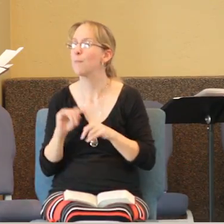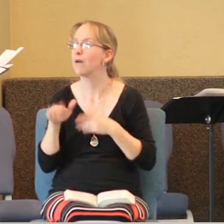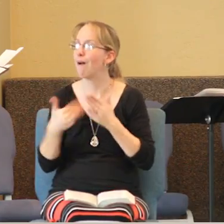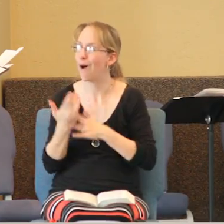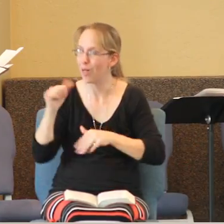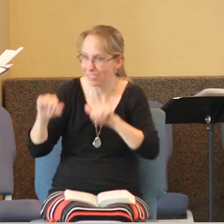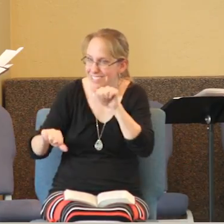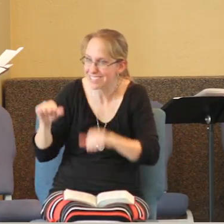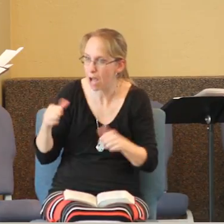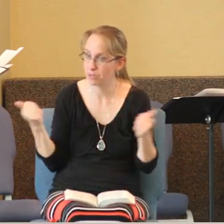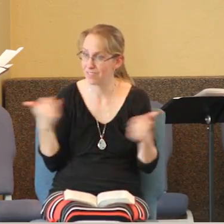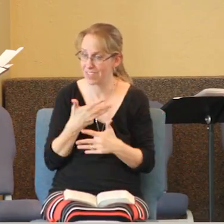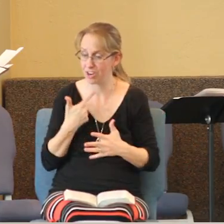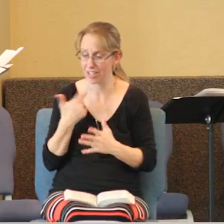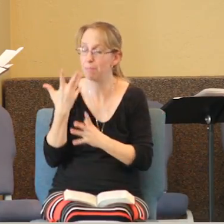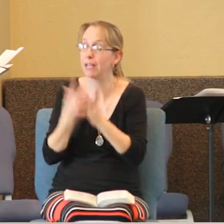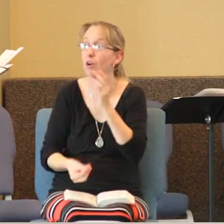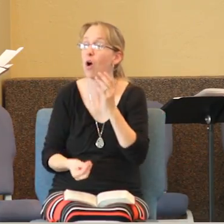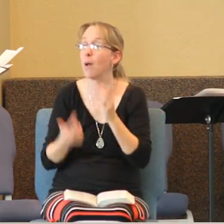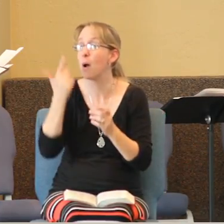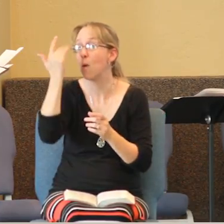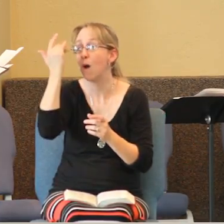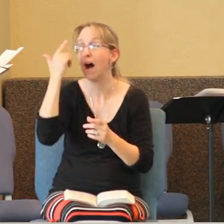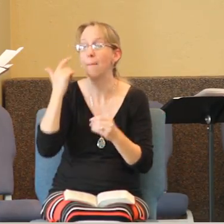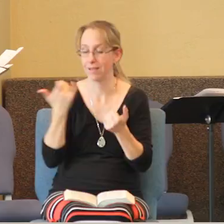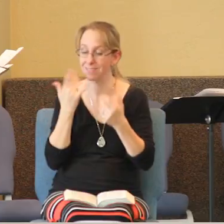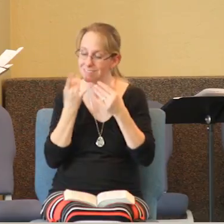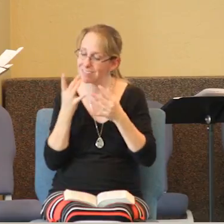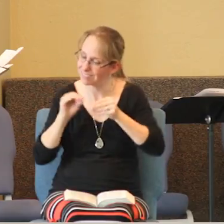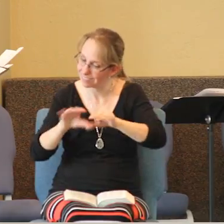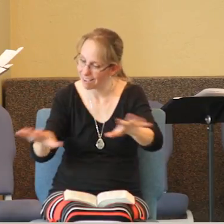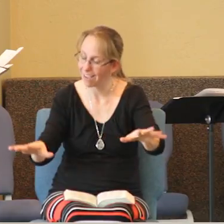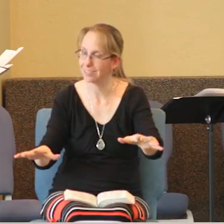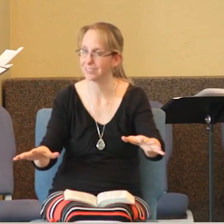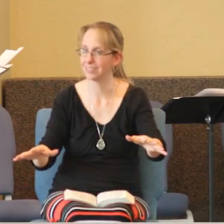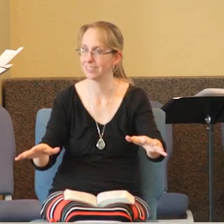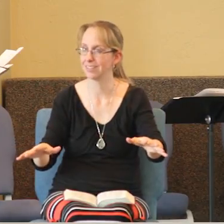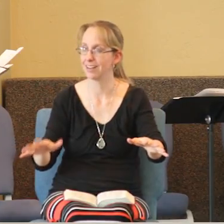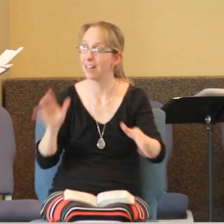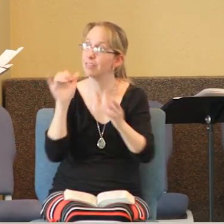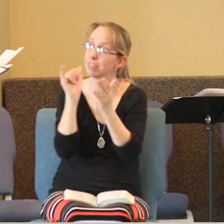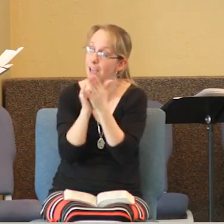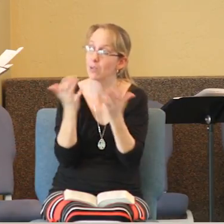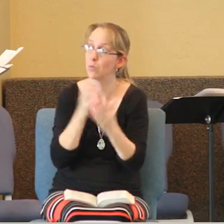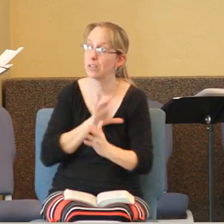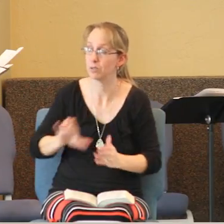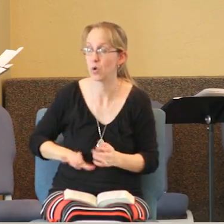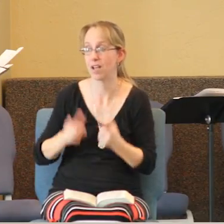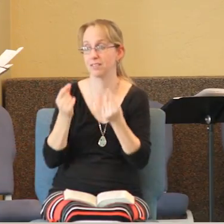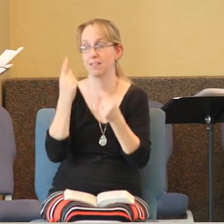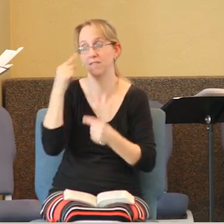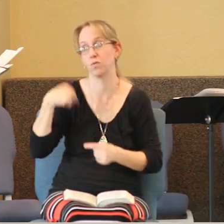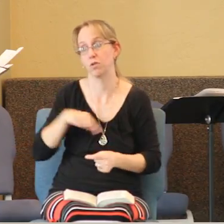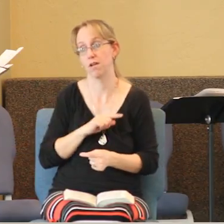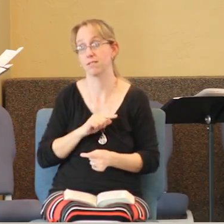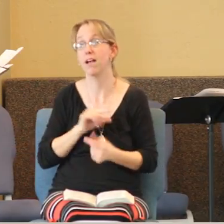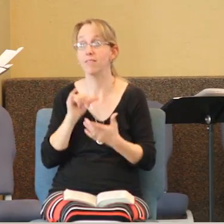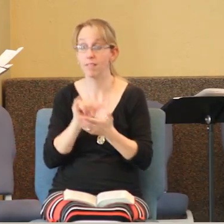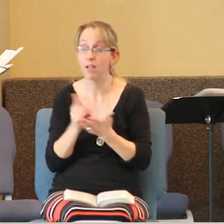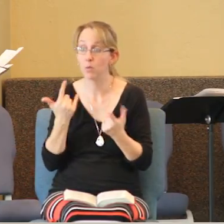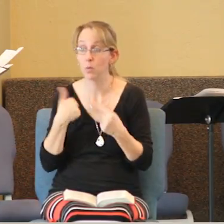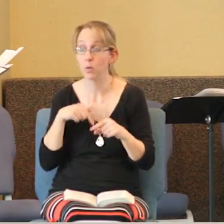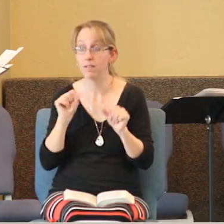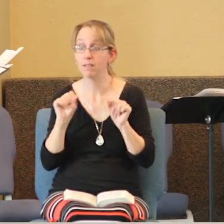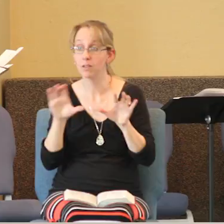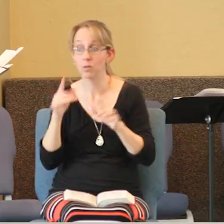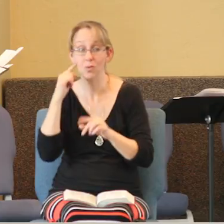and the fears can be alleviated because of the light. That's what Christ does for us. That's what we can do for the